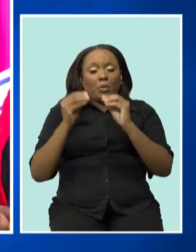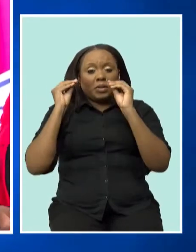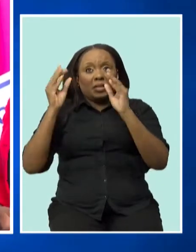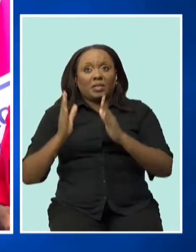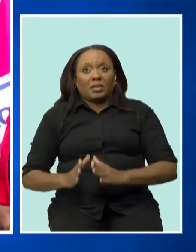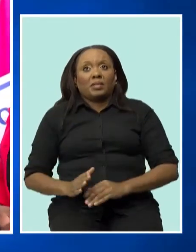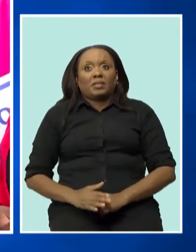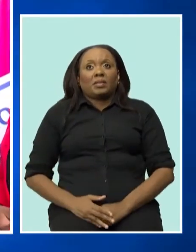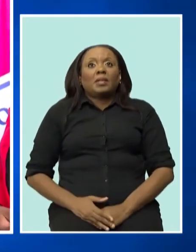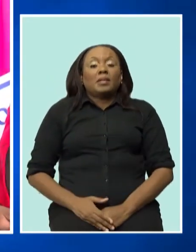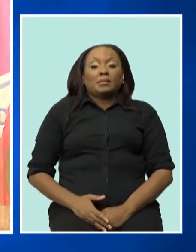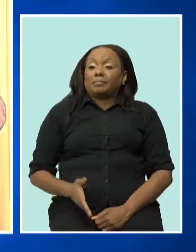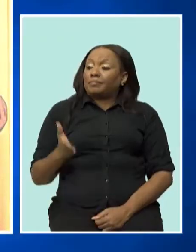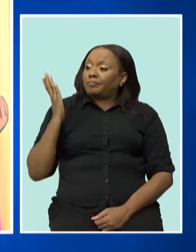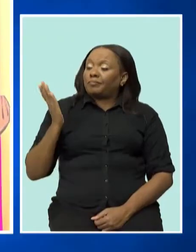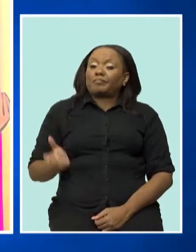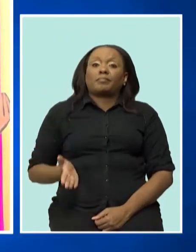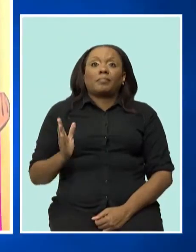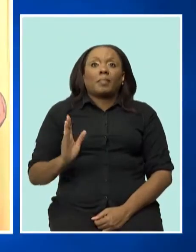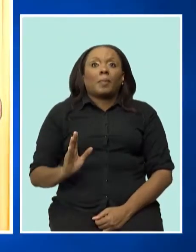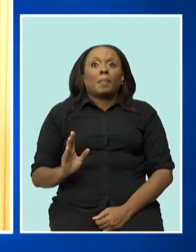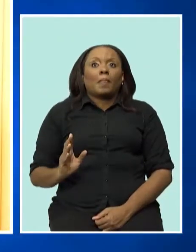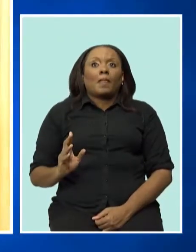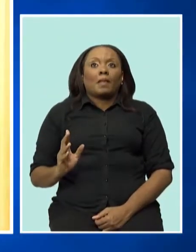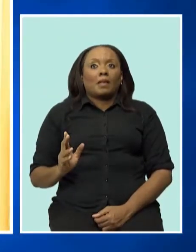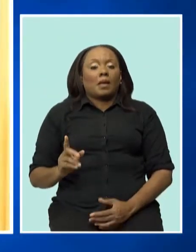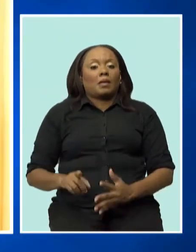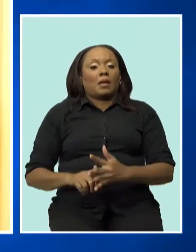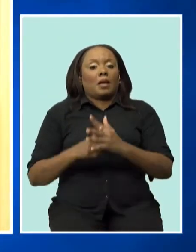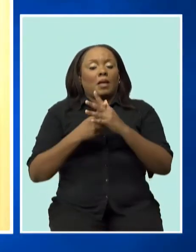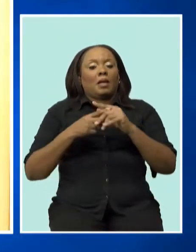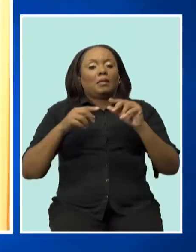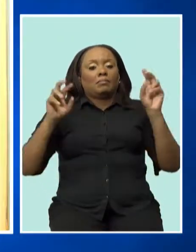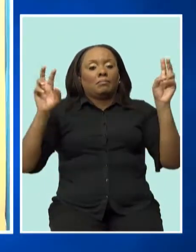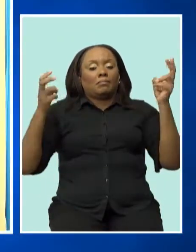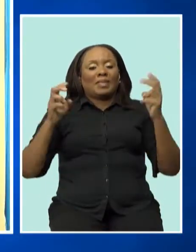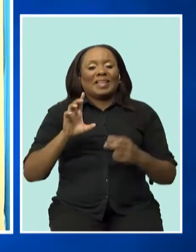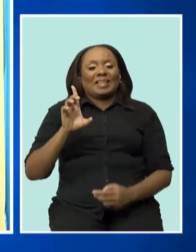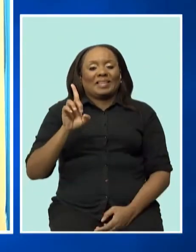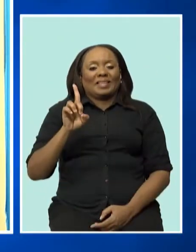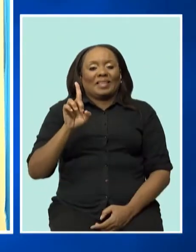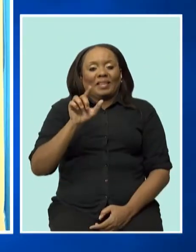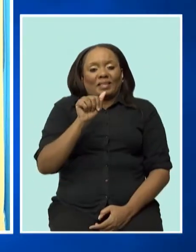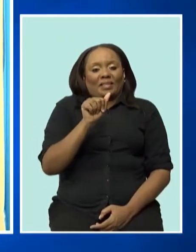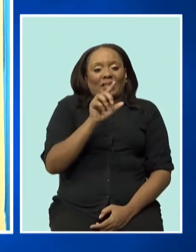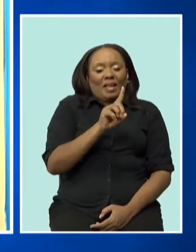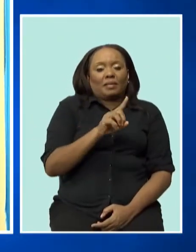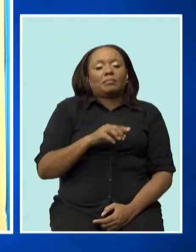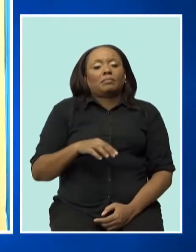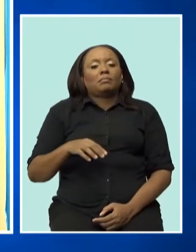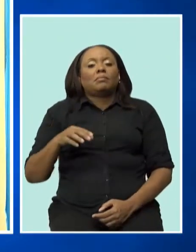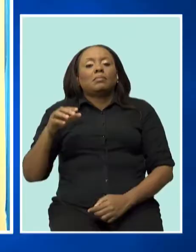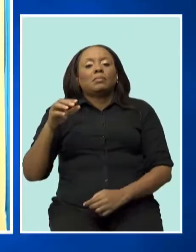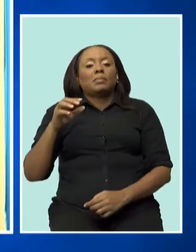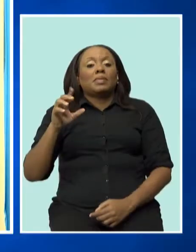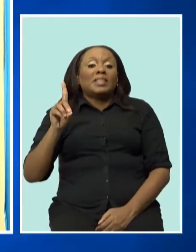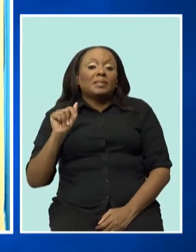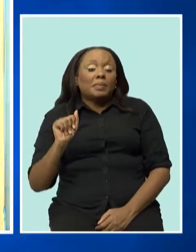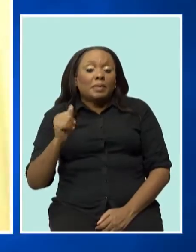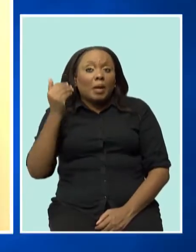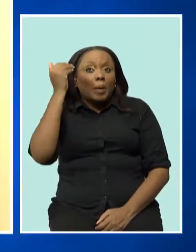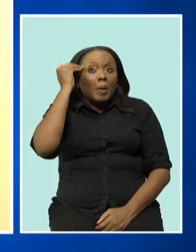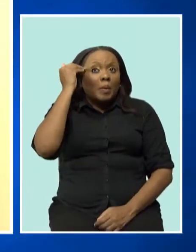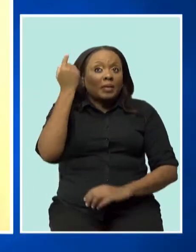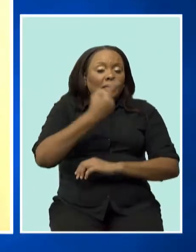Ms. Adamson was speaking during the official launch of Disability Awareness Day, or DAD, My Inclusive School competition, which is